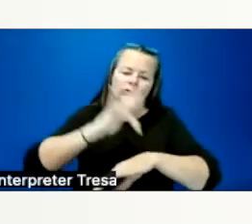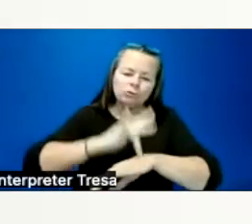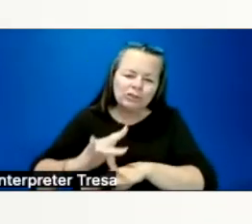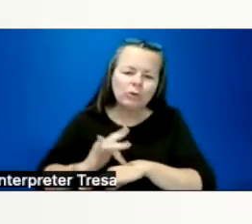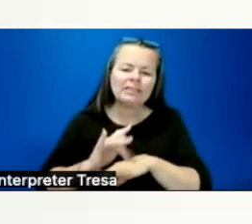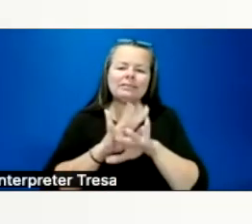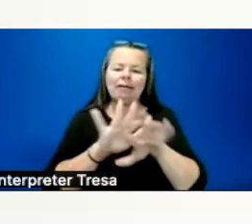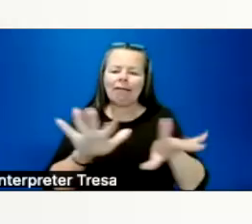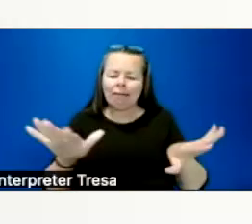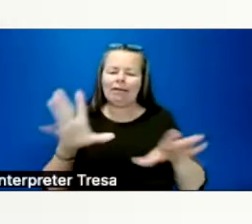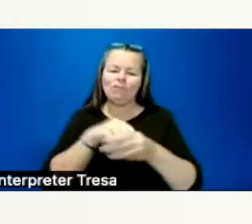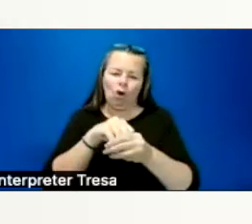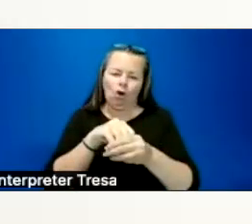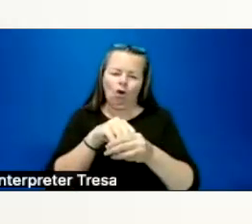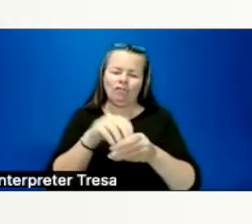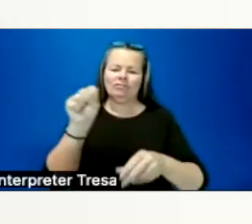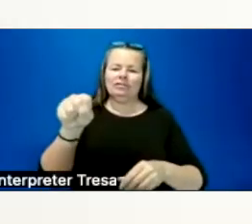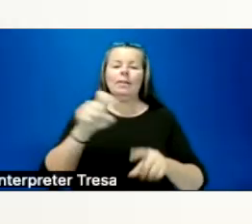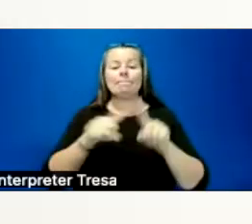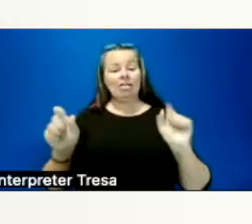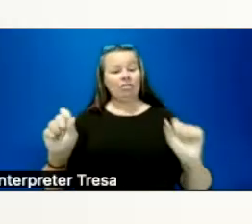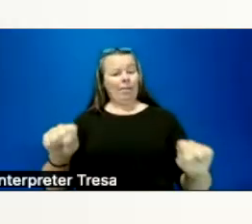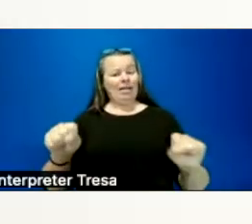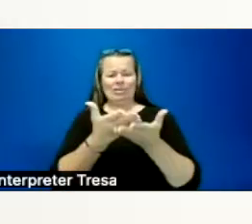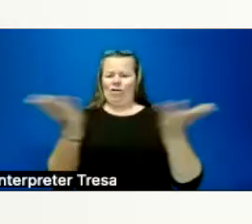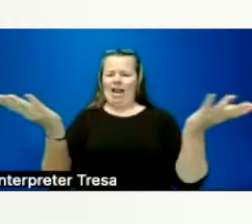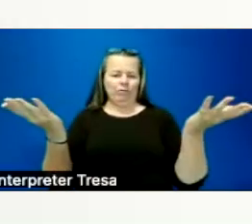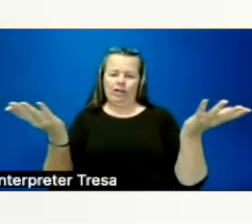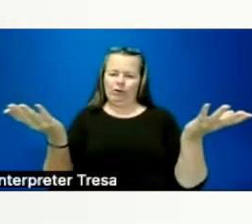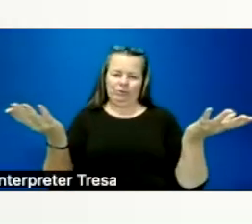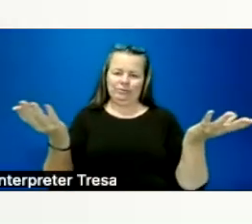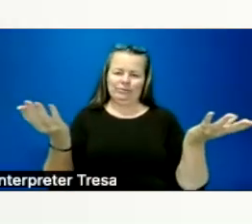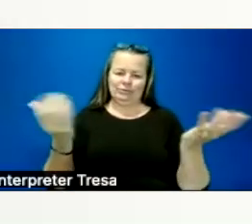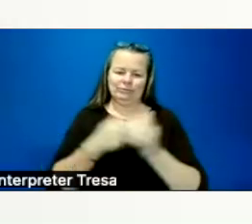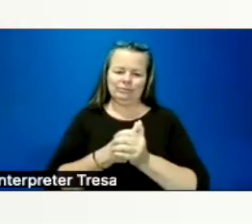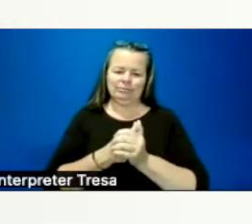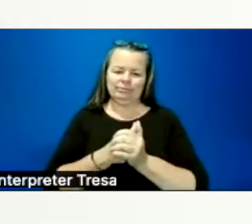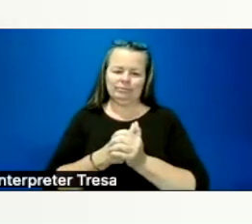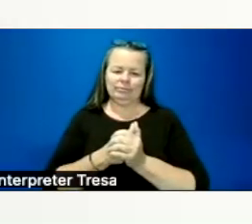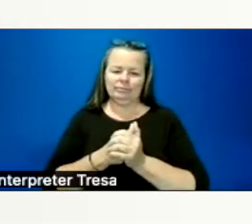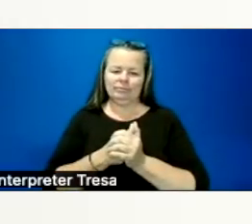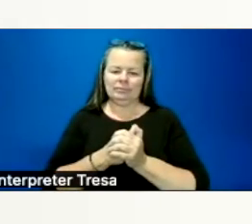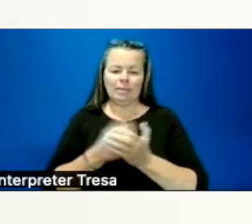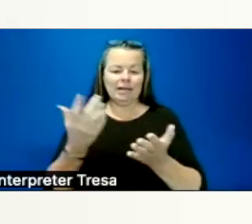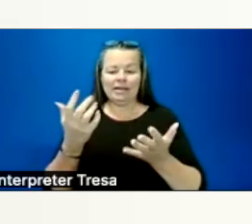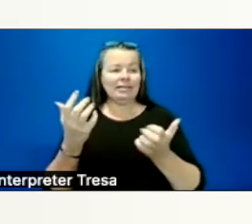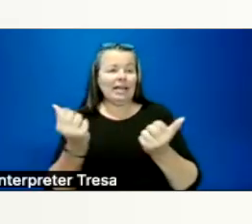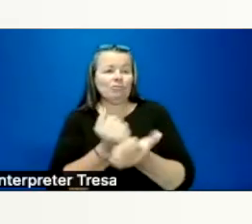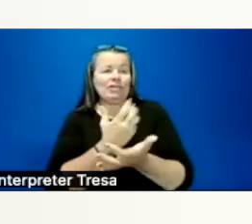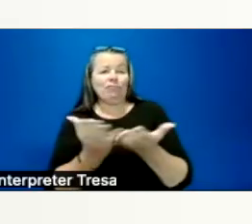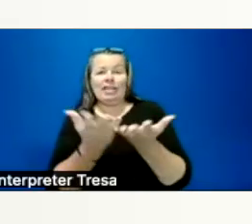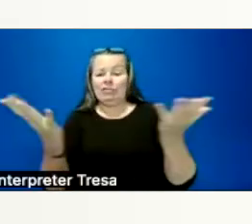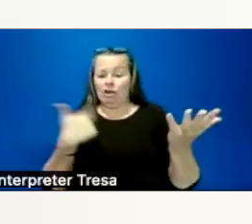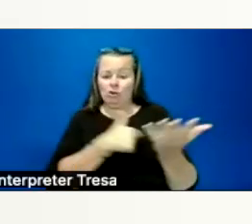It's many things involved, but the possibilities are there. It's everything outside. We have interpreters.